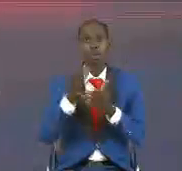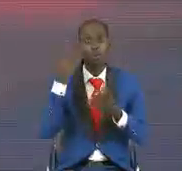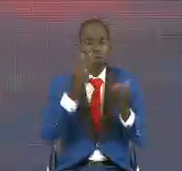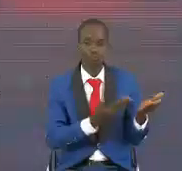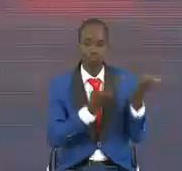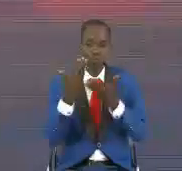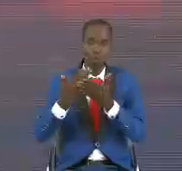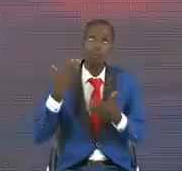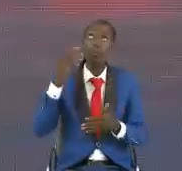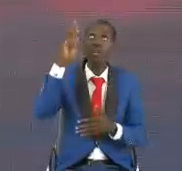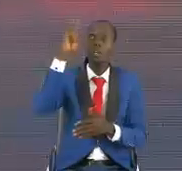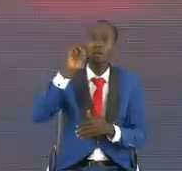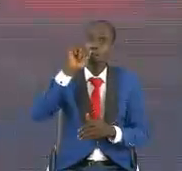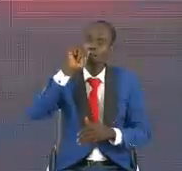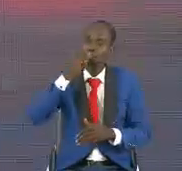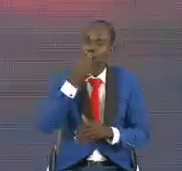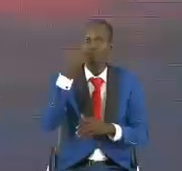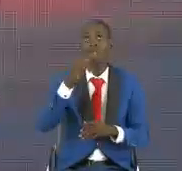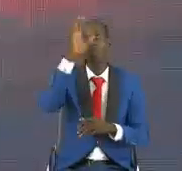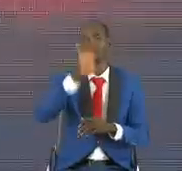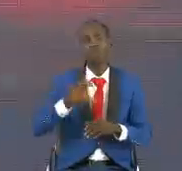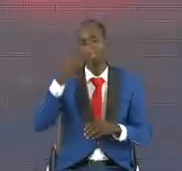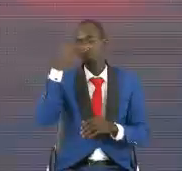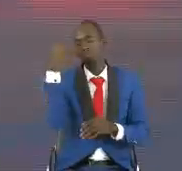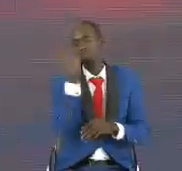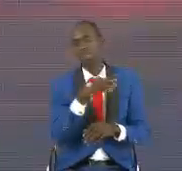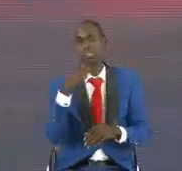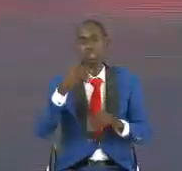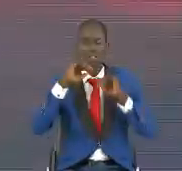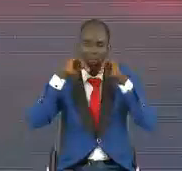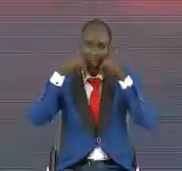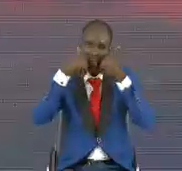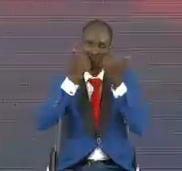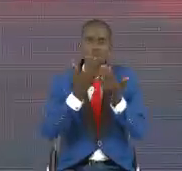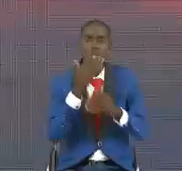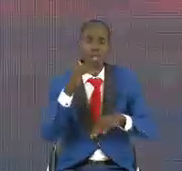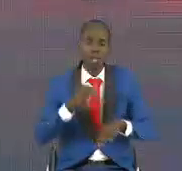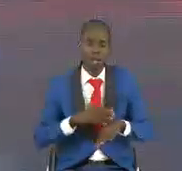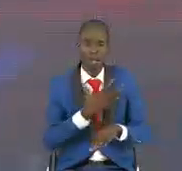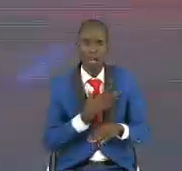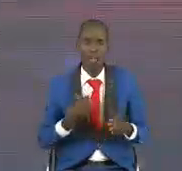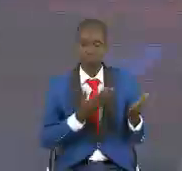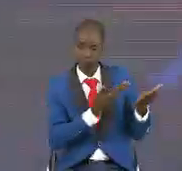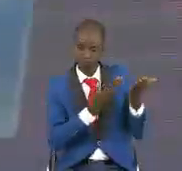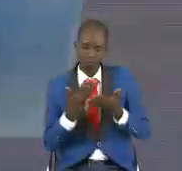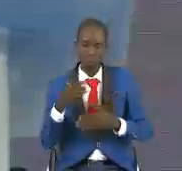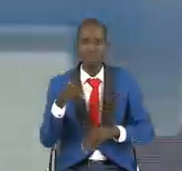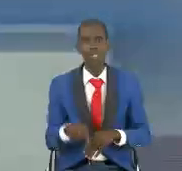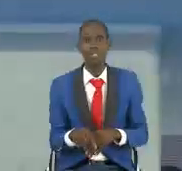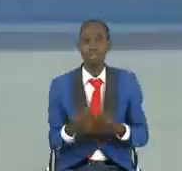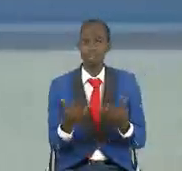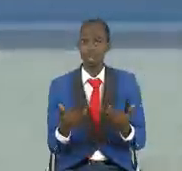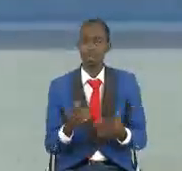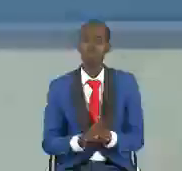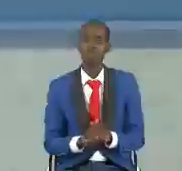the cross, despising the shame, and is set down. And is set down. Now, if